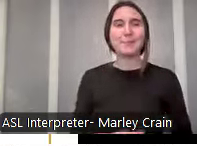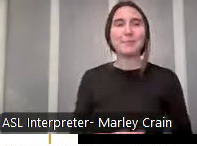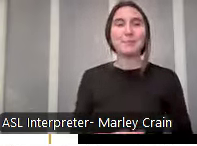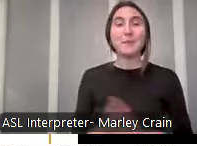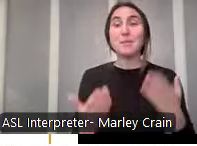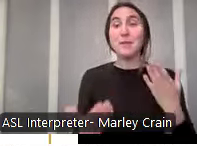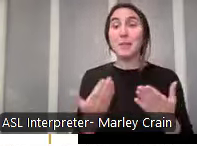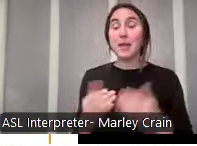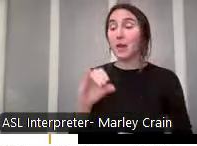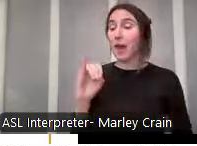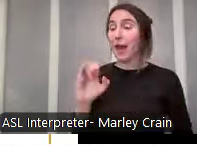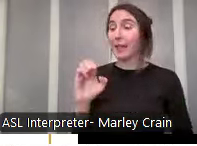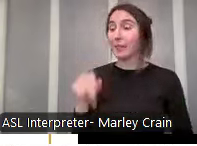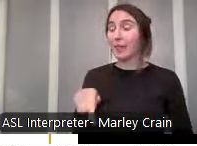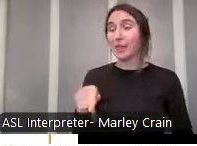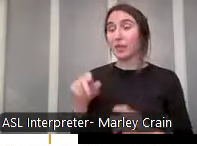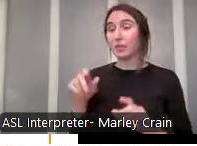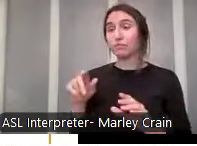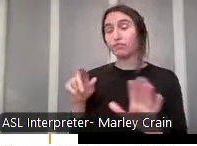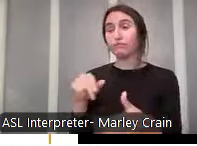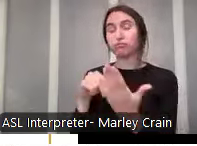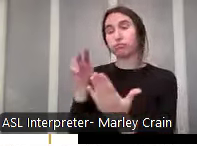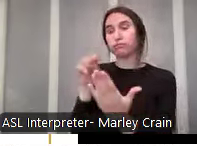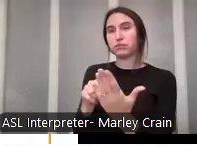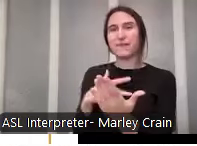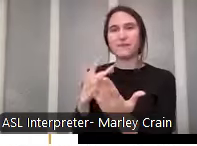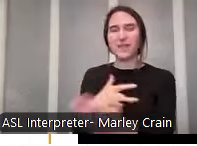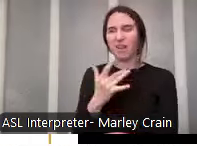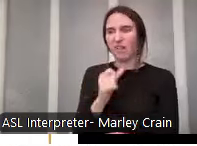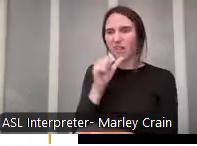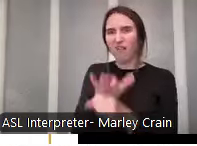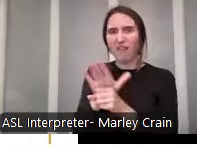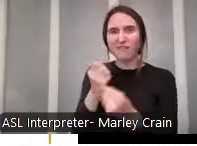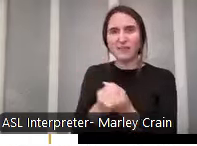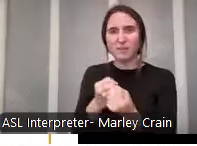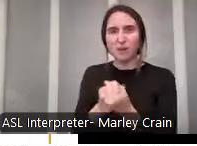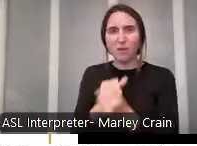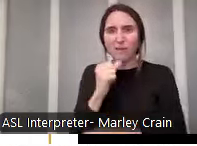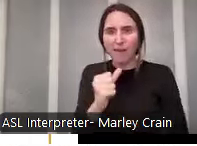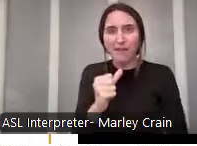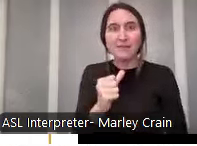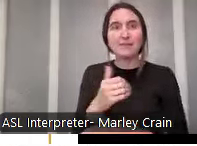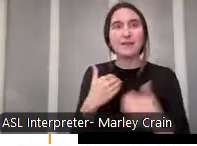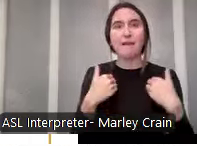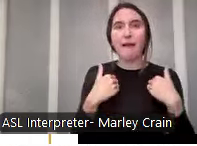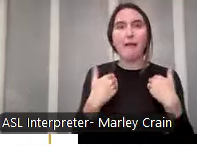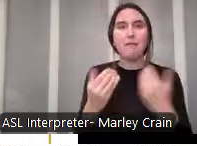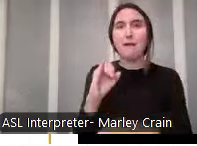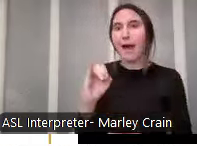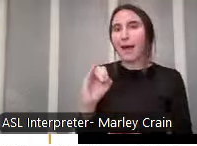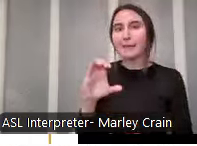the IEP, doesn't provide enough support. Let's say you have an ICT, but you think your child needs a small